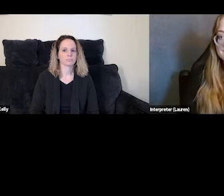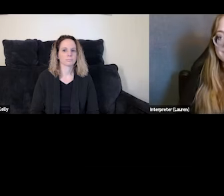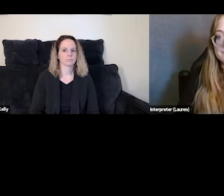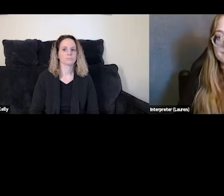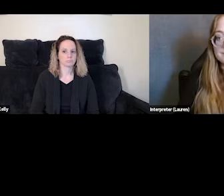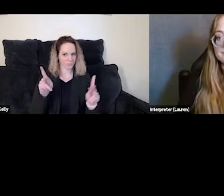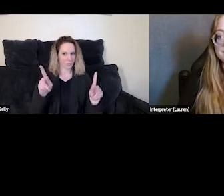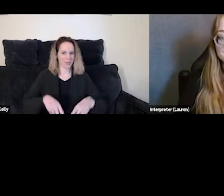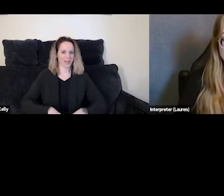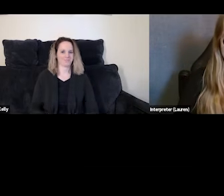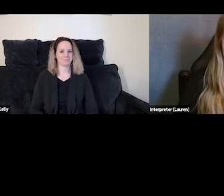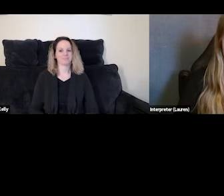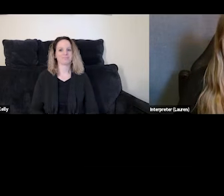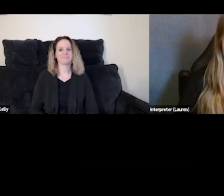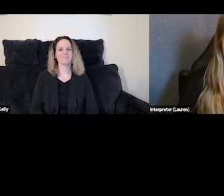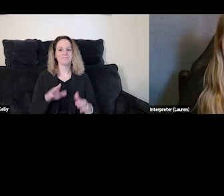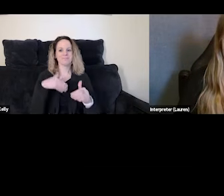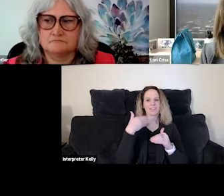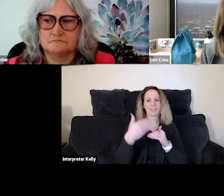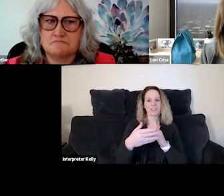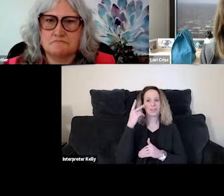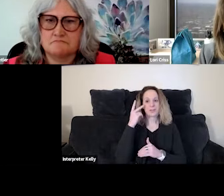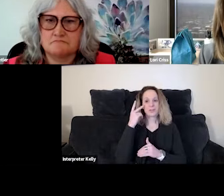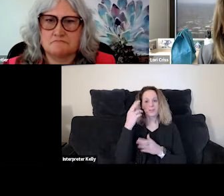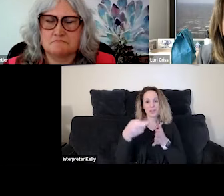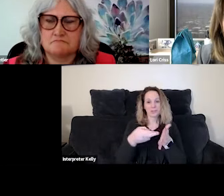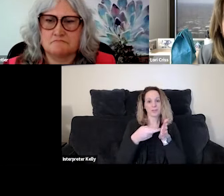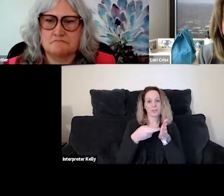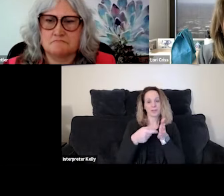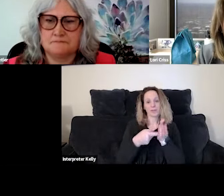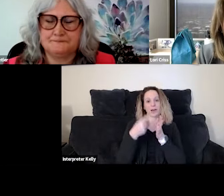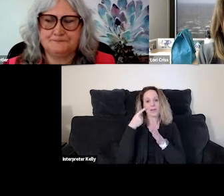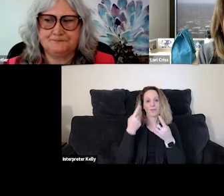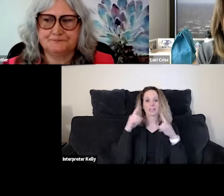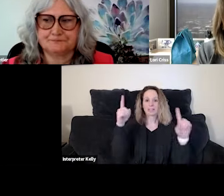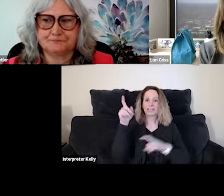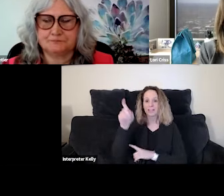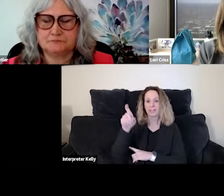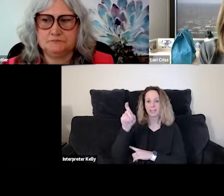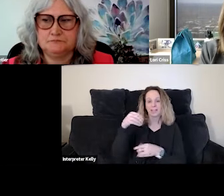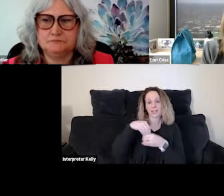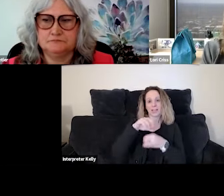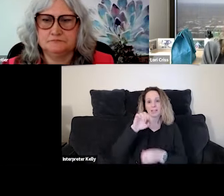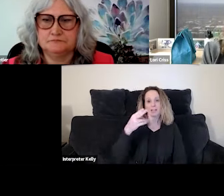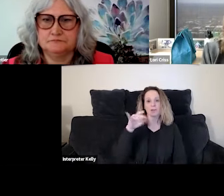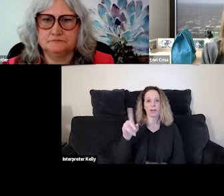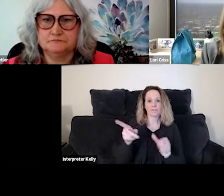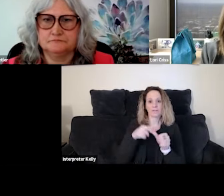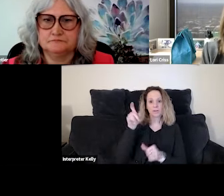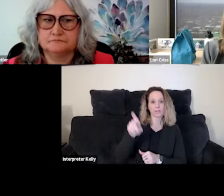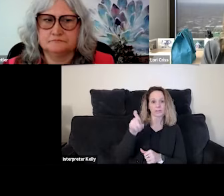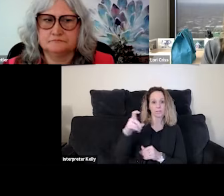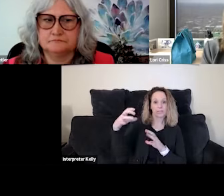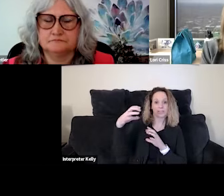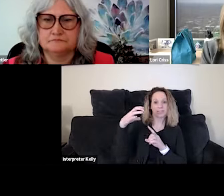that these are the conditions for success that we felt were necessary in Ohio. First, we needed these